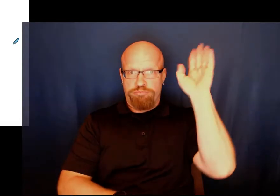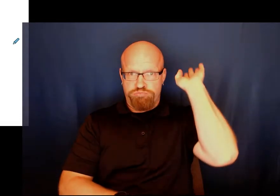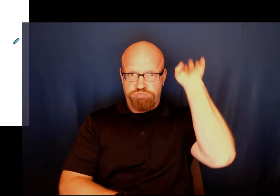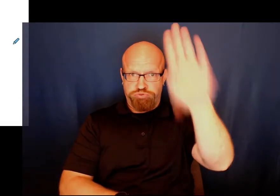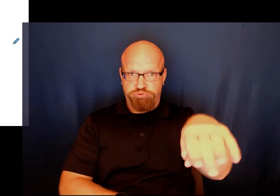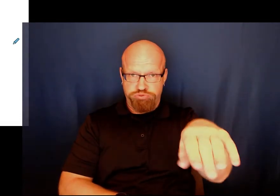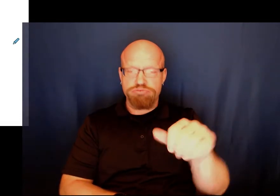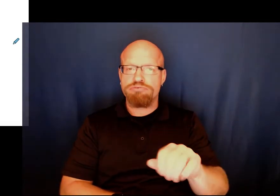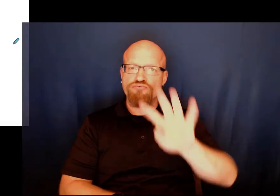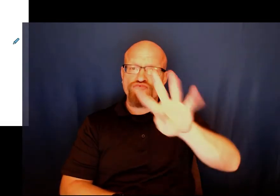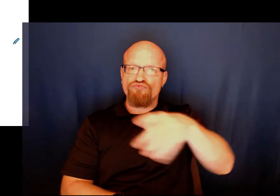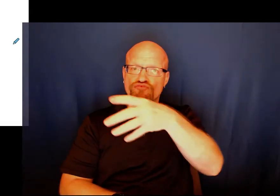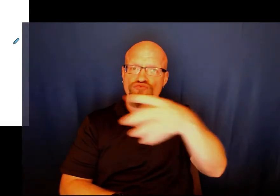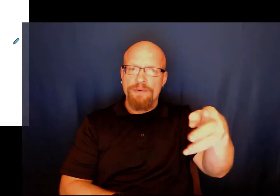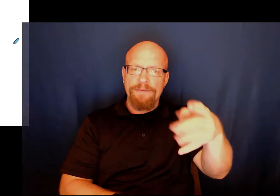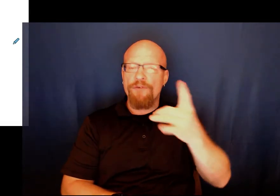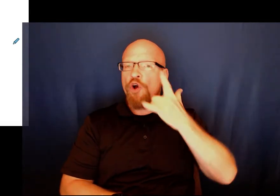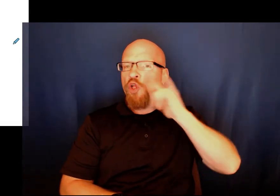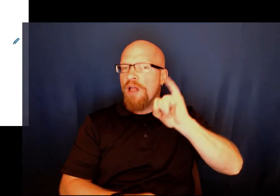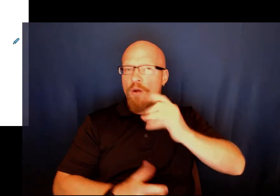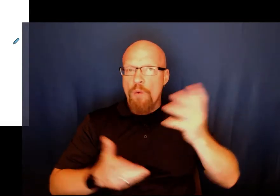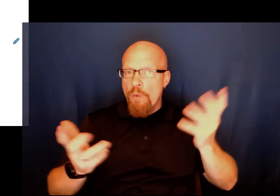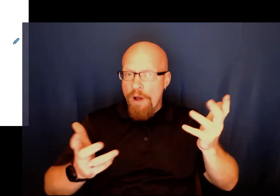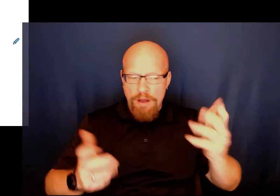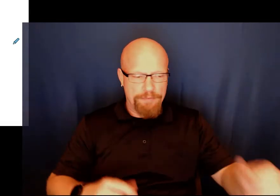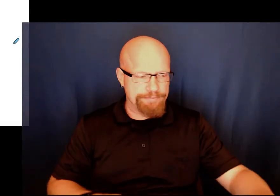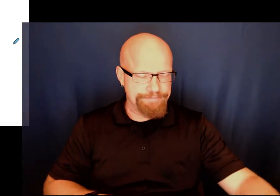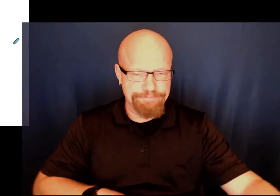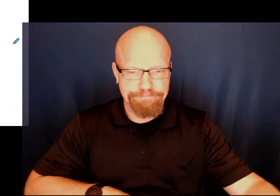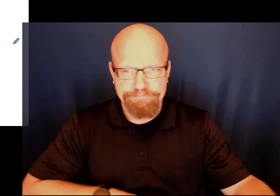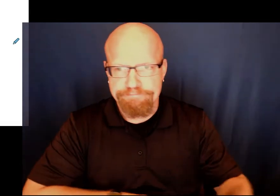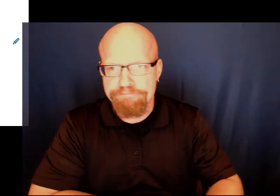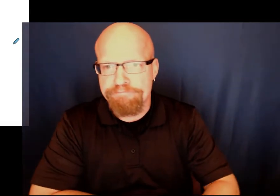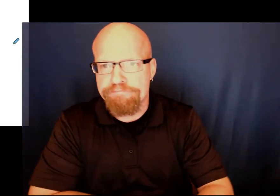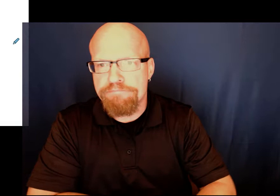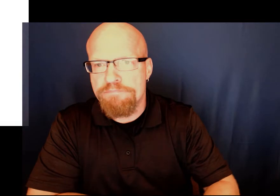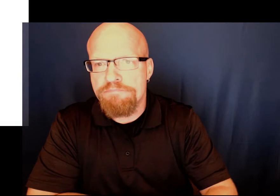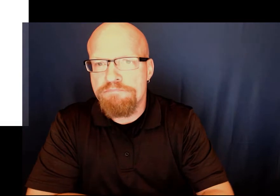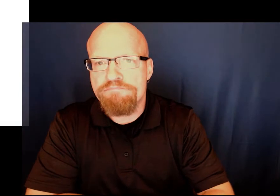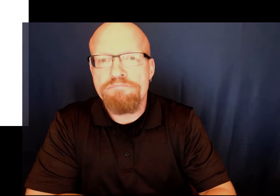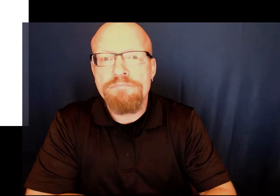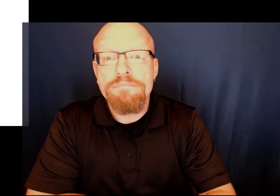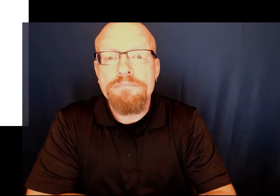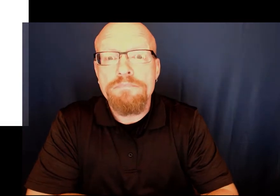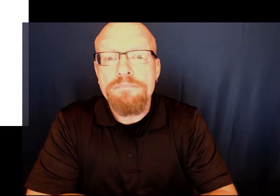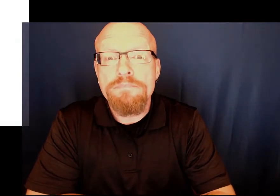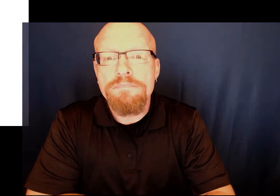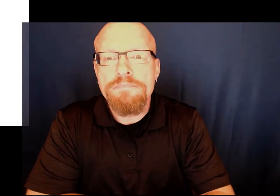If x equals 3, always, what does the graph even look like?